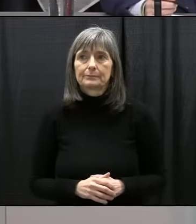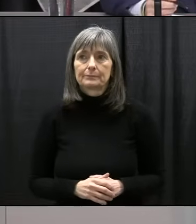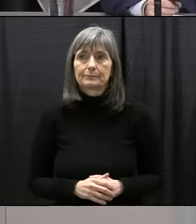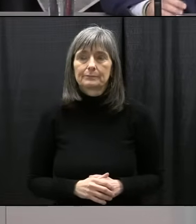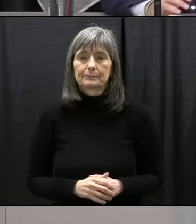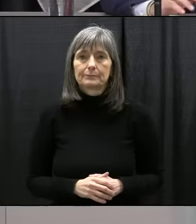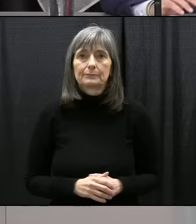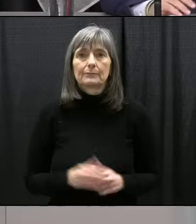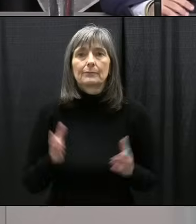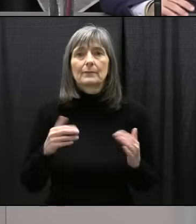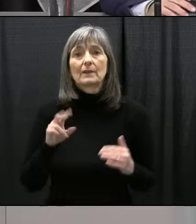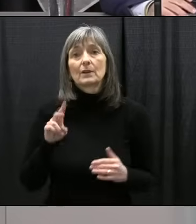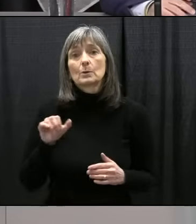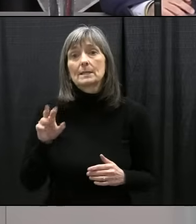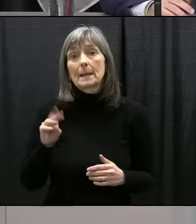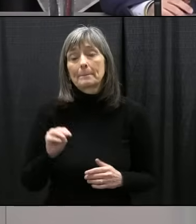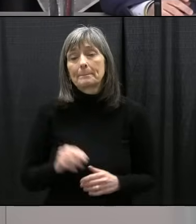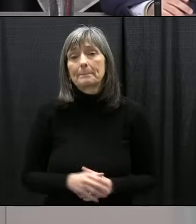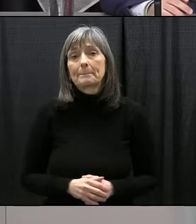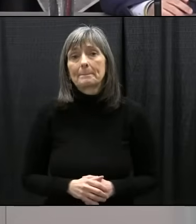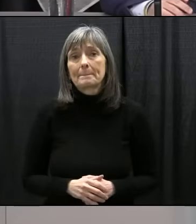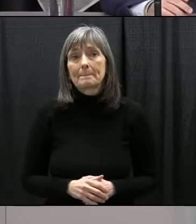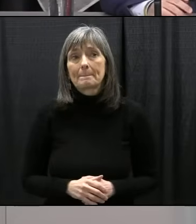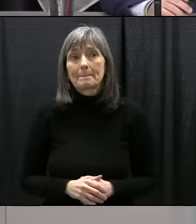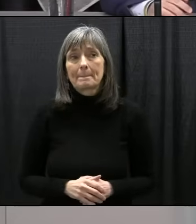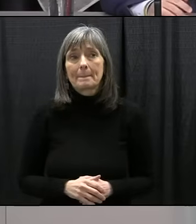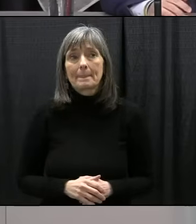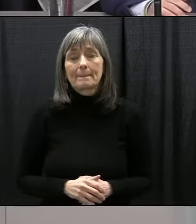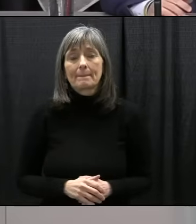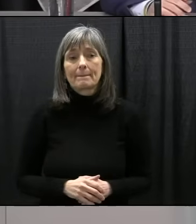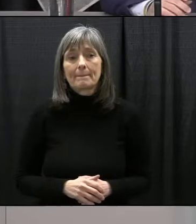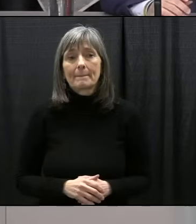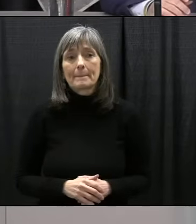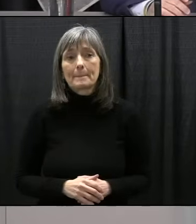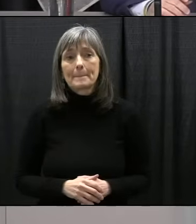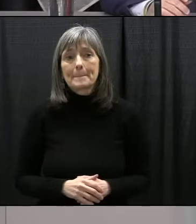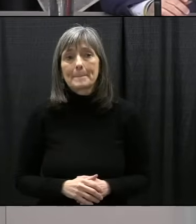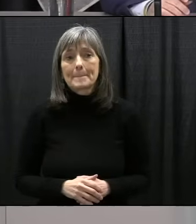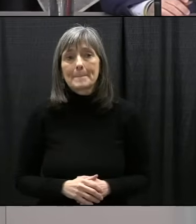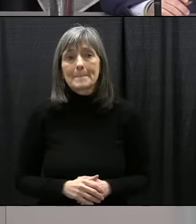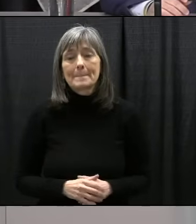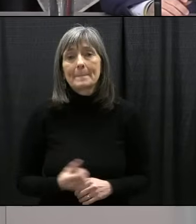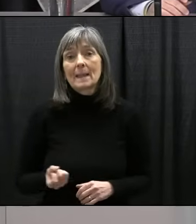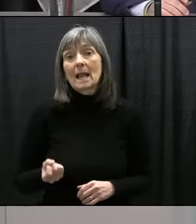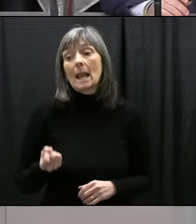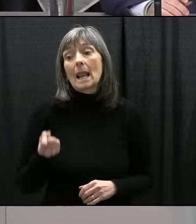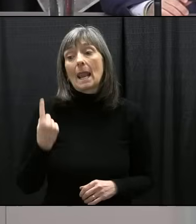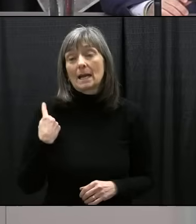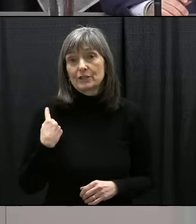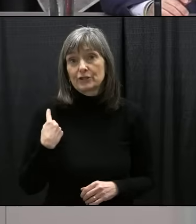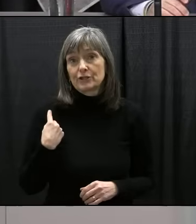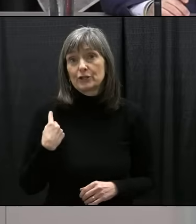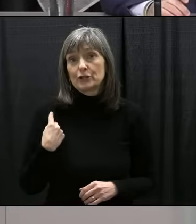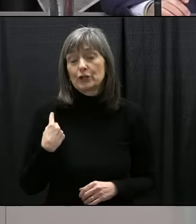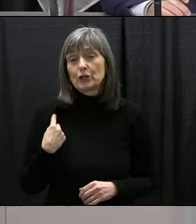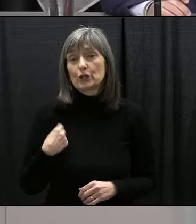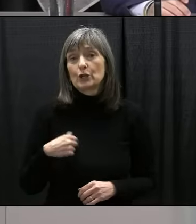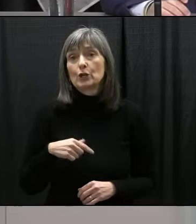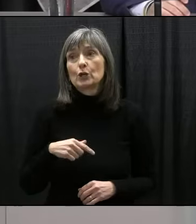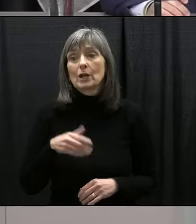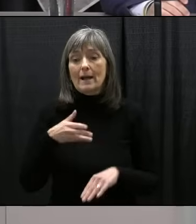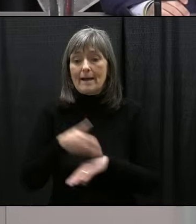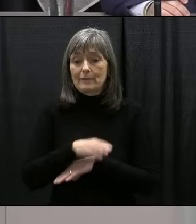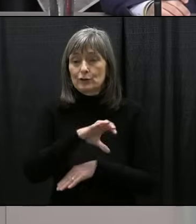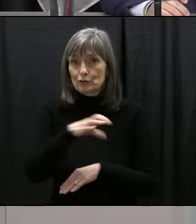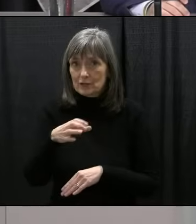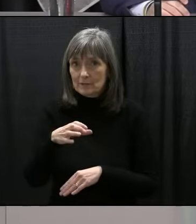Noah Shepard of the OCM, do you have a final question? I do. Last year we saw a surge in cases following Christmas